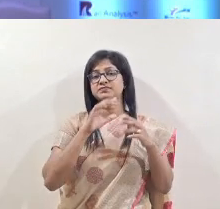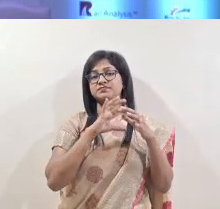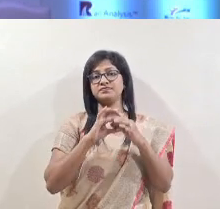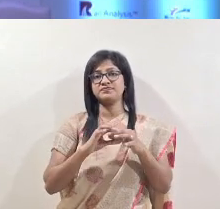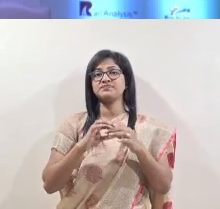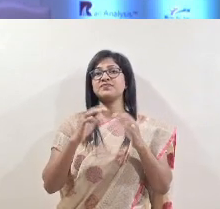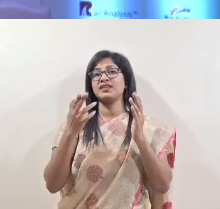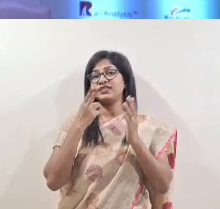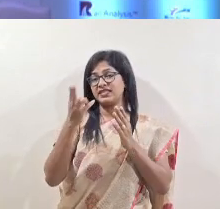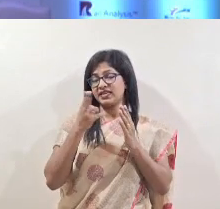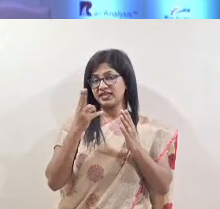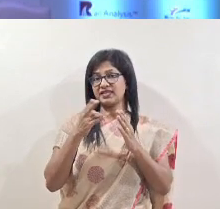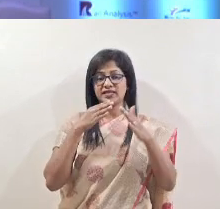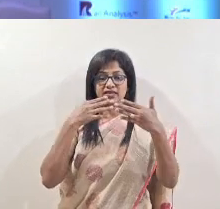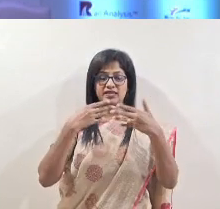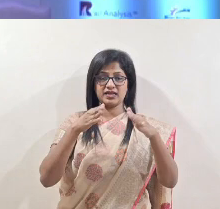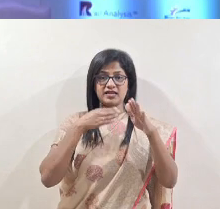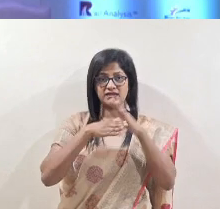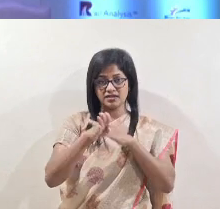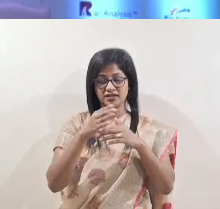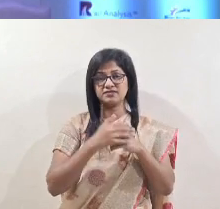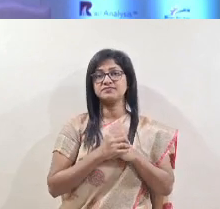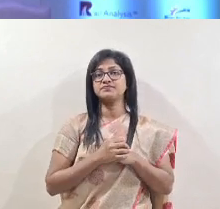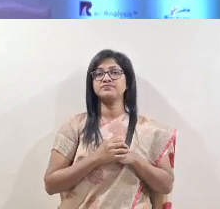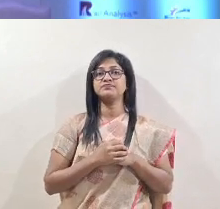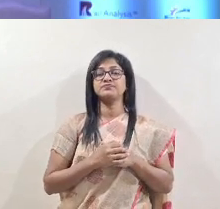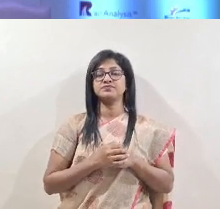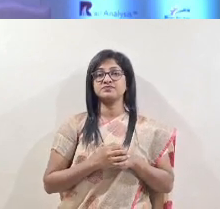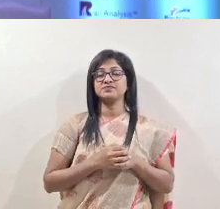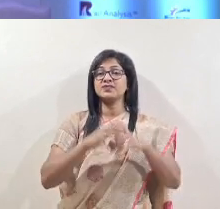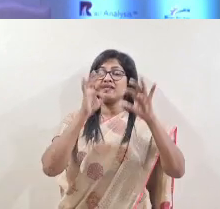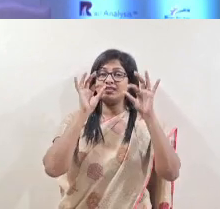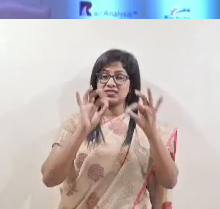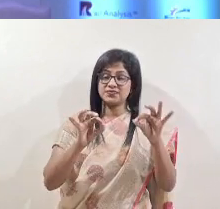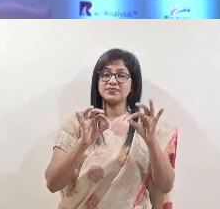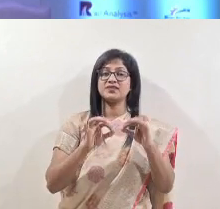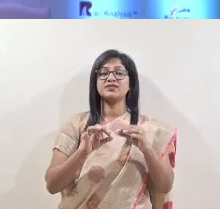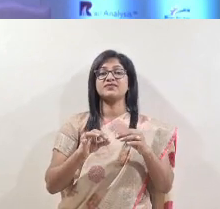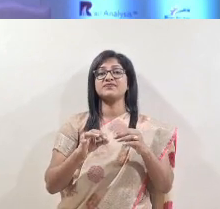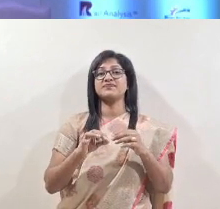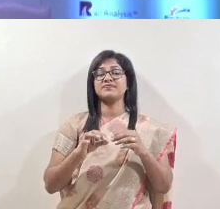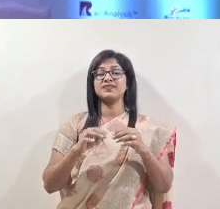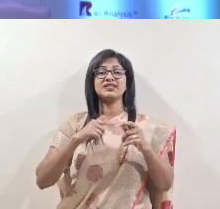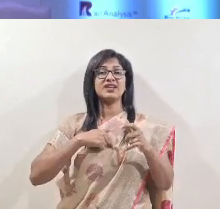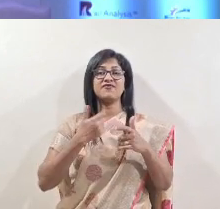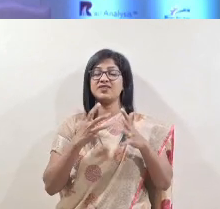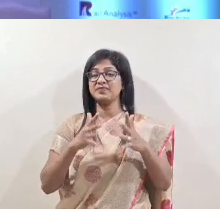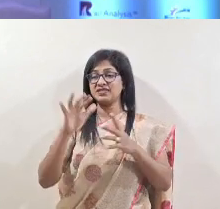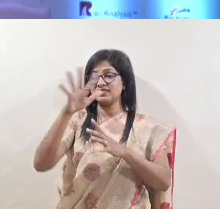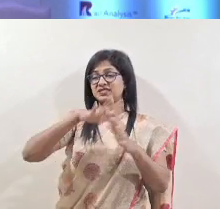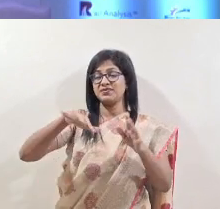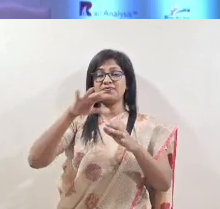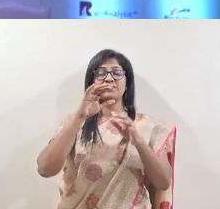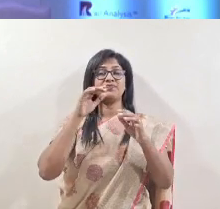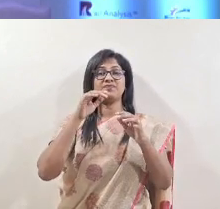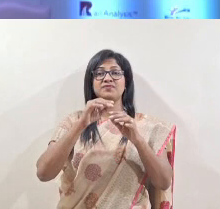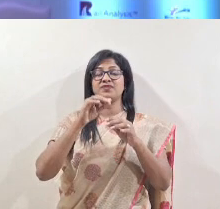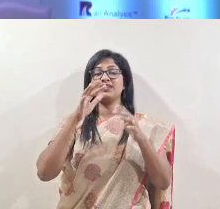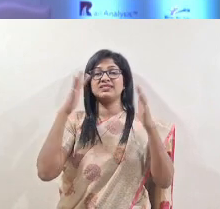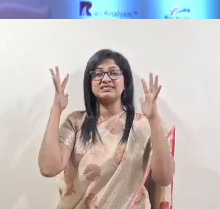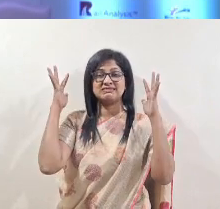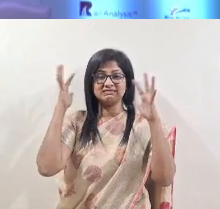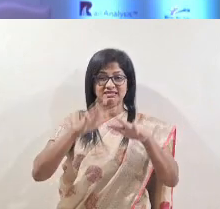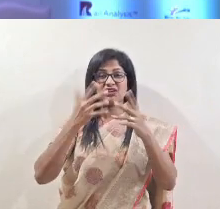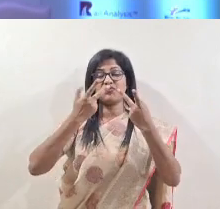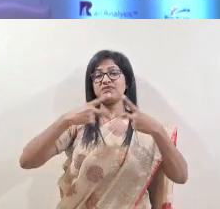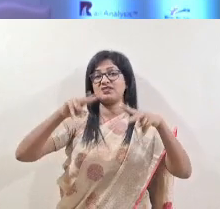the ticketing and entry area. And what are the specific aspects contribute to discomfort in selected areas? So overcrowding